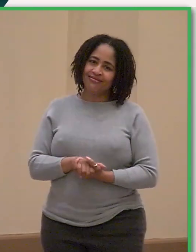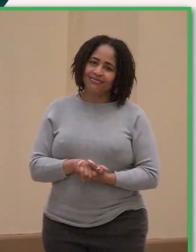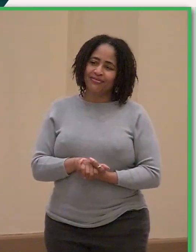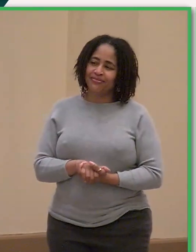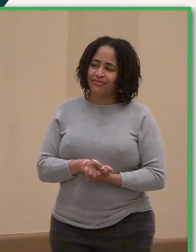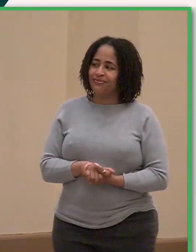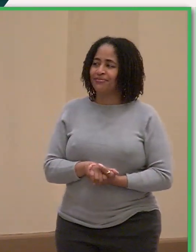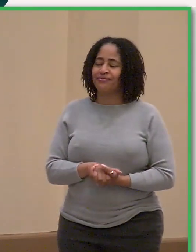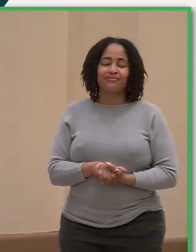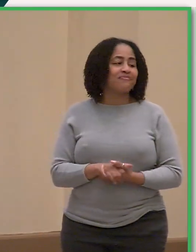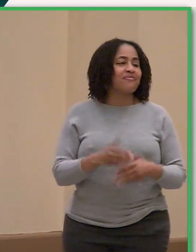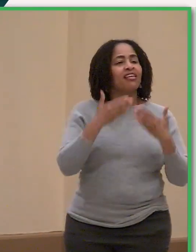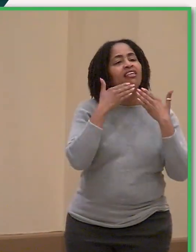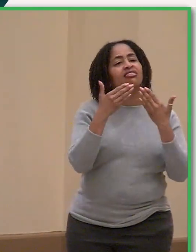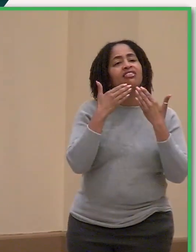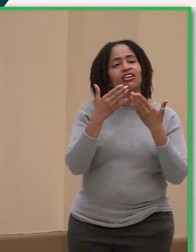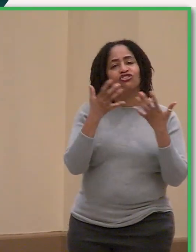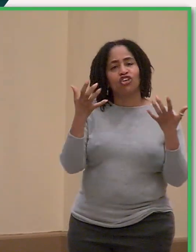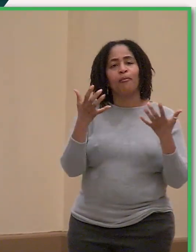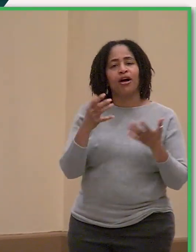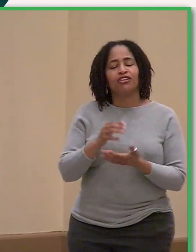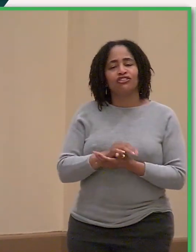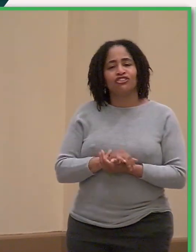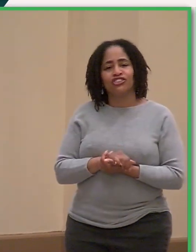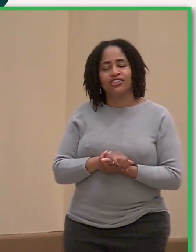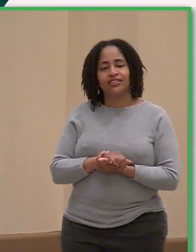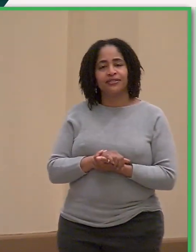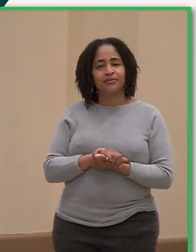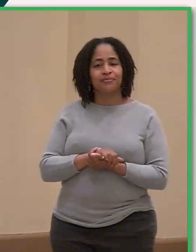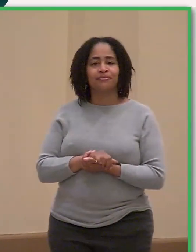All right, thank you so much, Ms. Maddox.